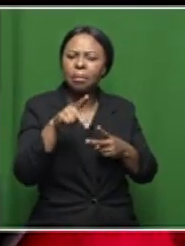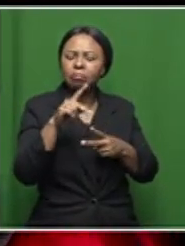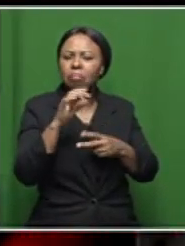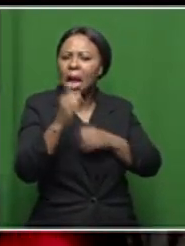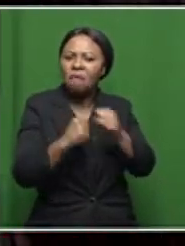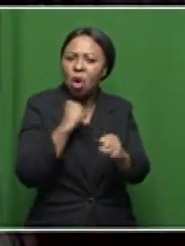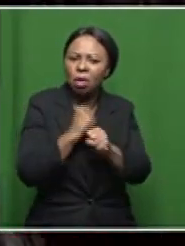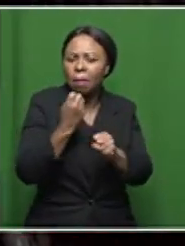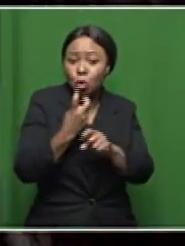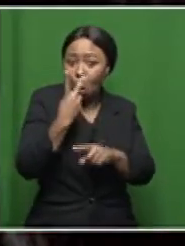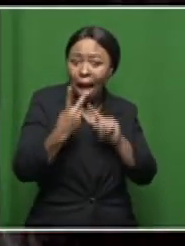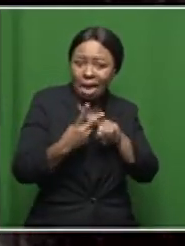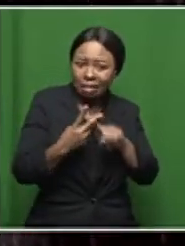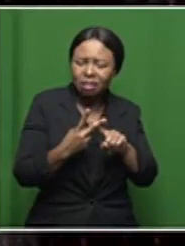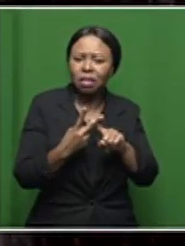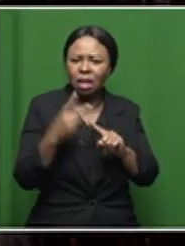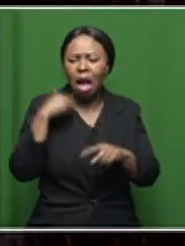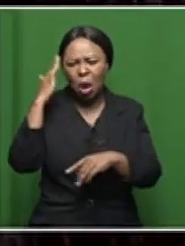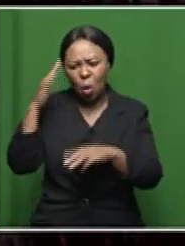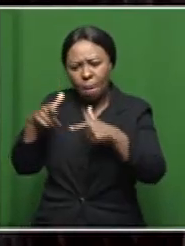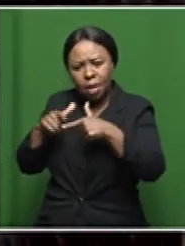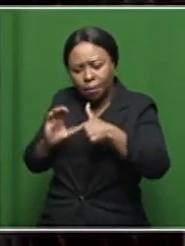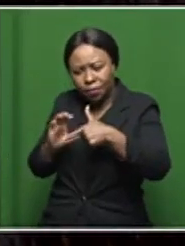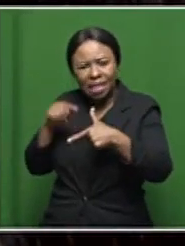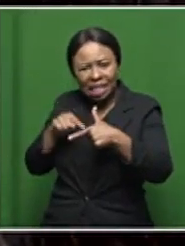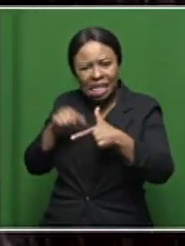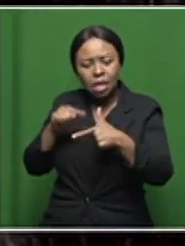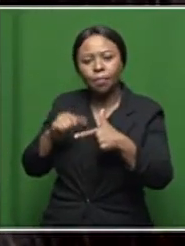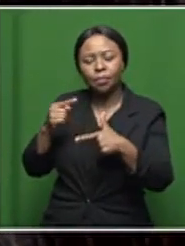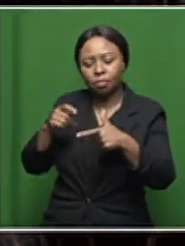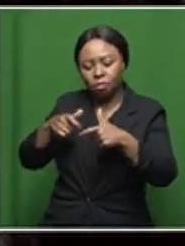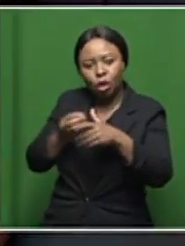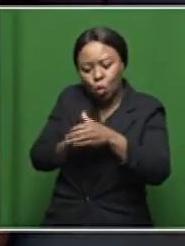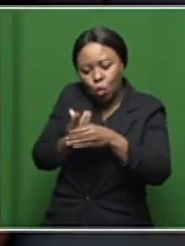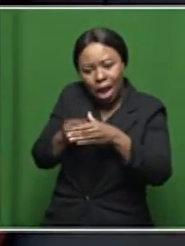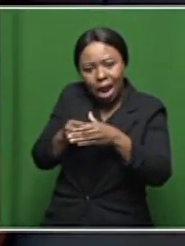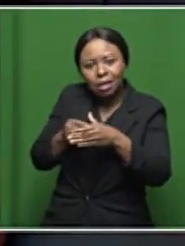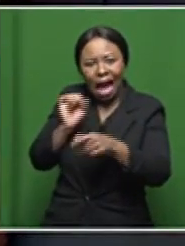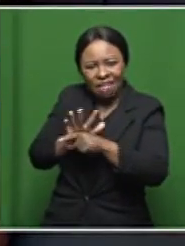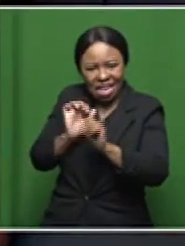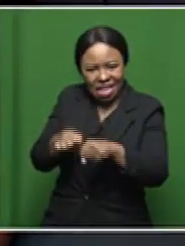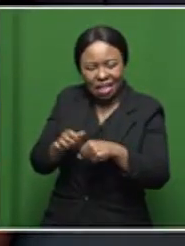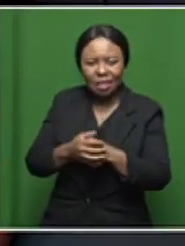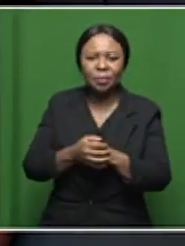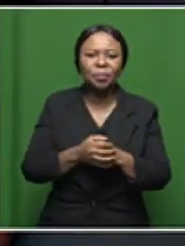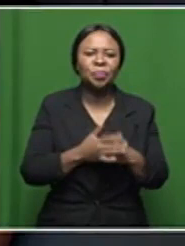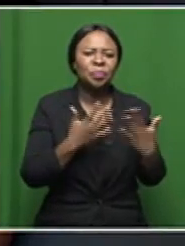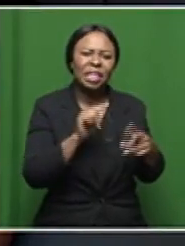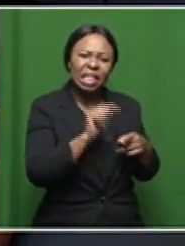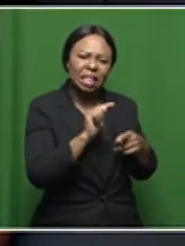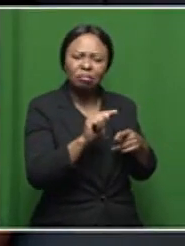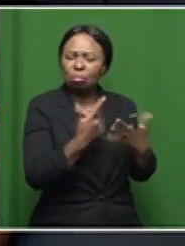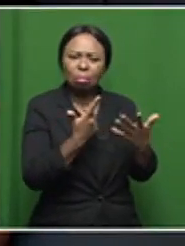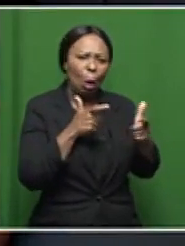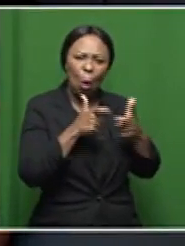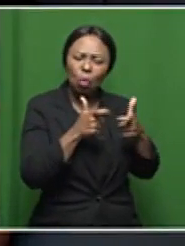type of thing, yeah. I know that cervical cancer is a cancer that affects the uterus. That's about it. Cervical cancer is actually an